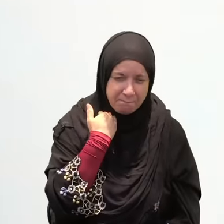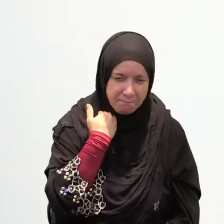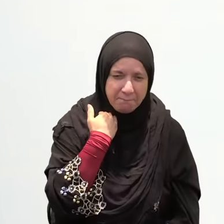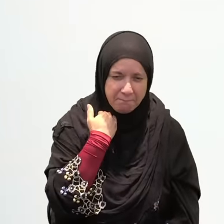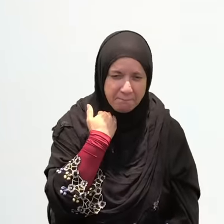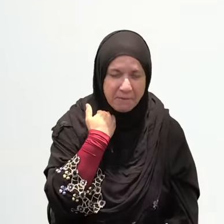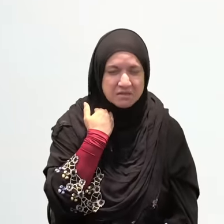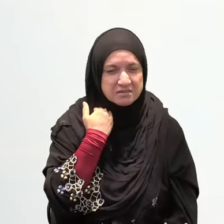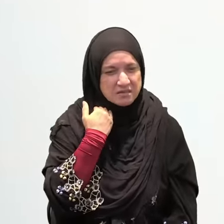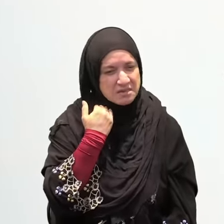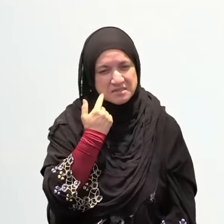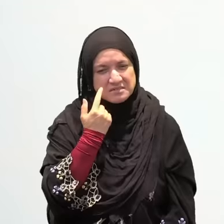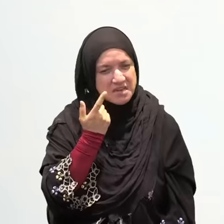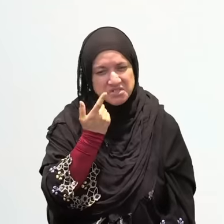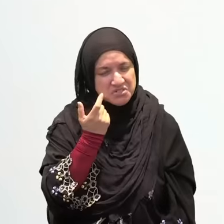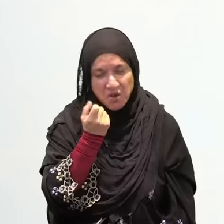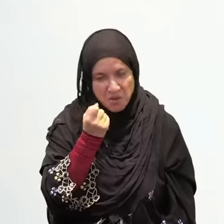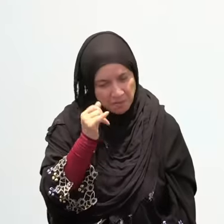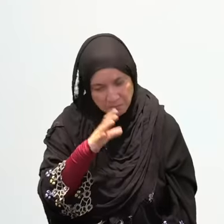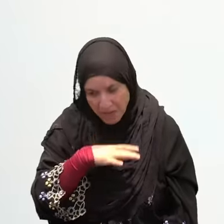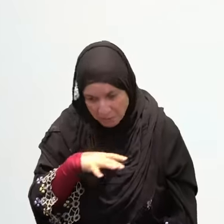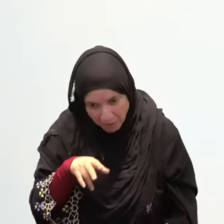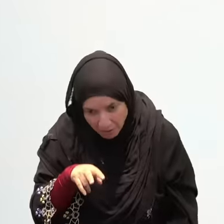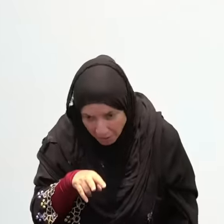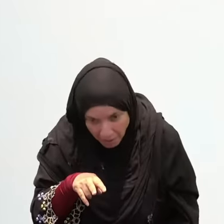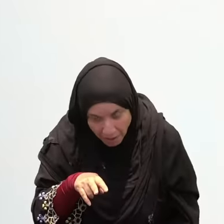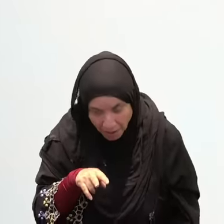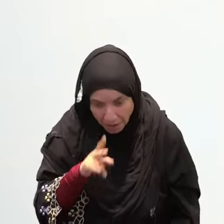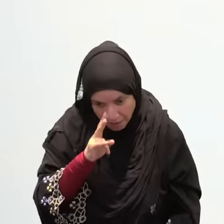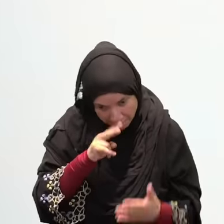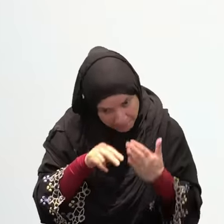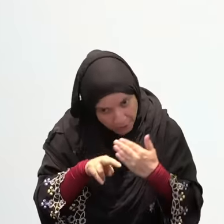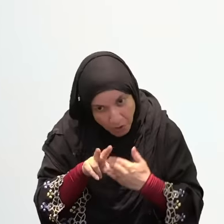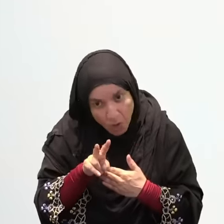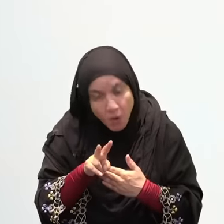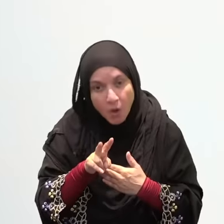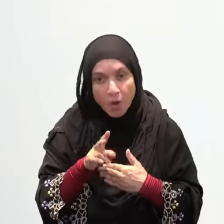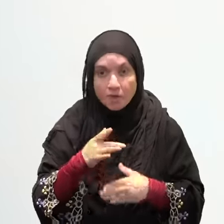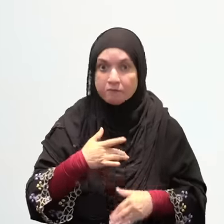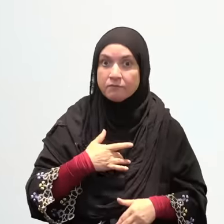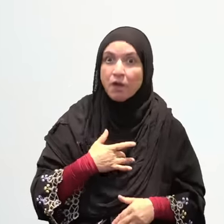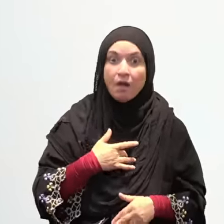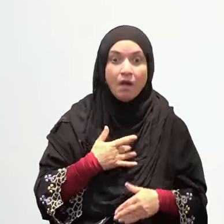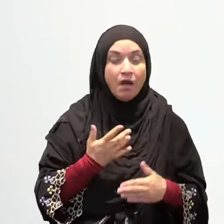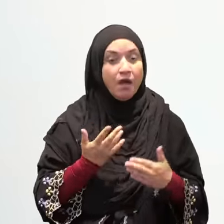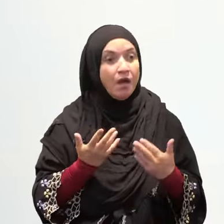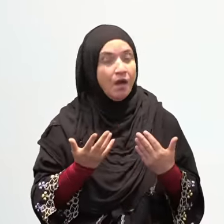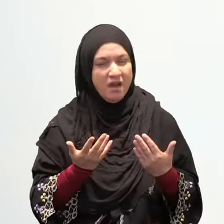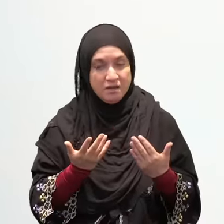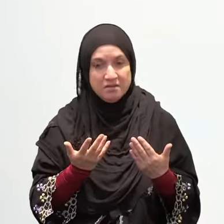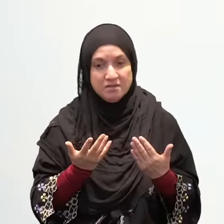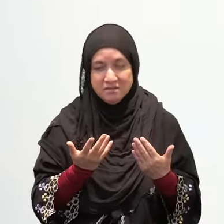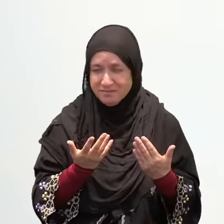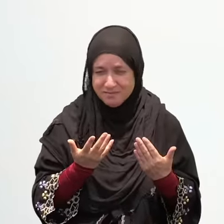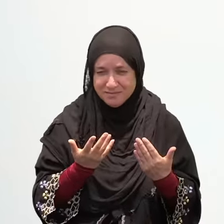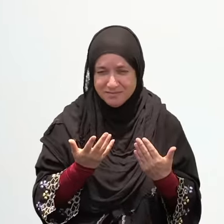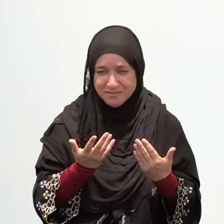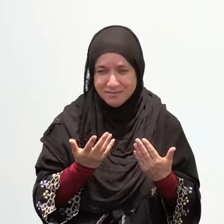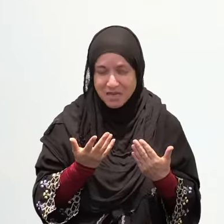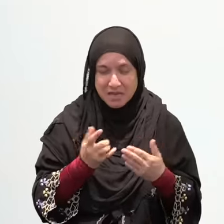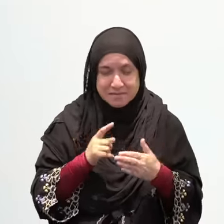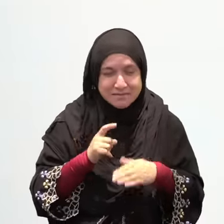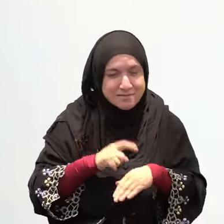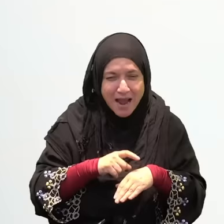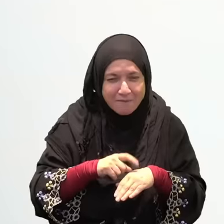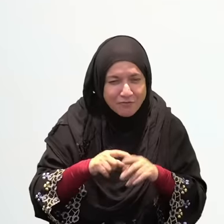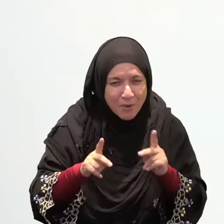And children of the Sahaba fell into it. They fell into the harm. And it's a different type of thing. So what does